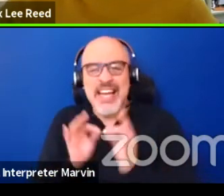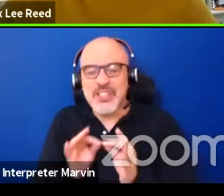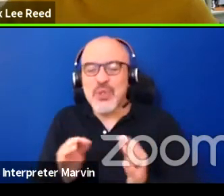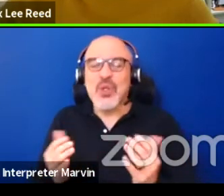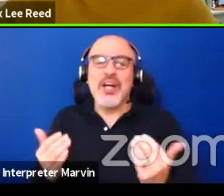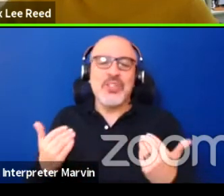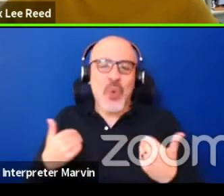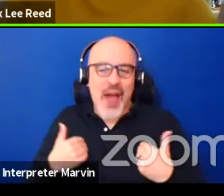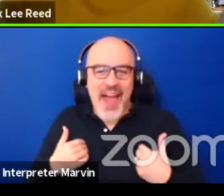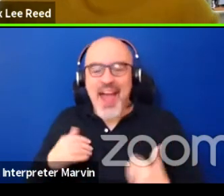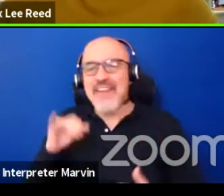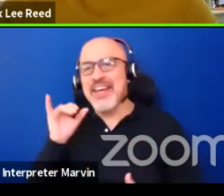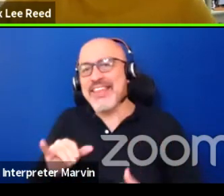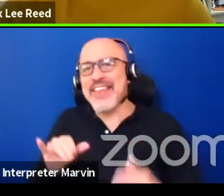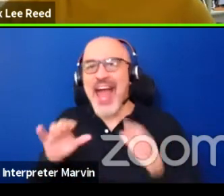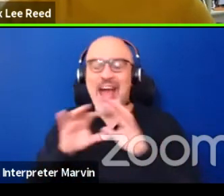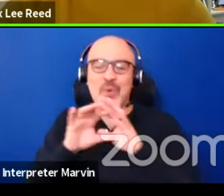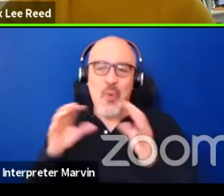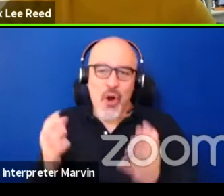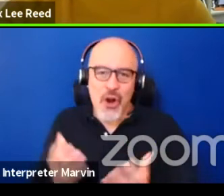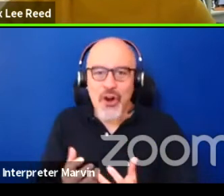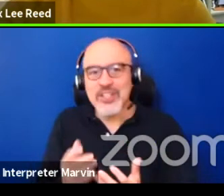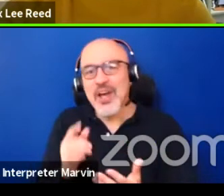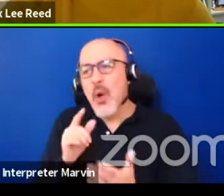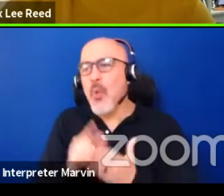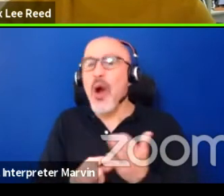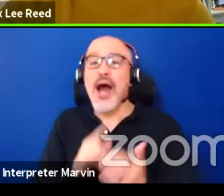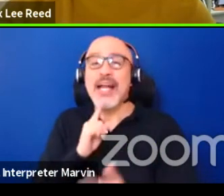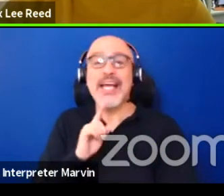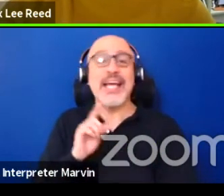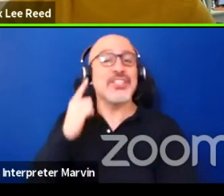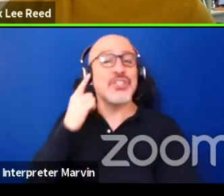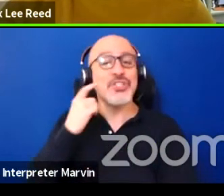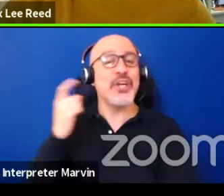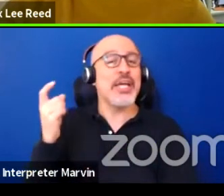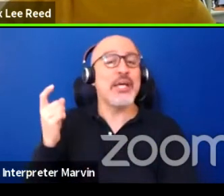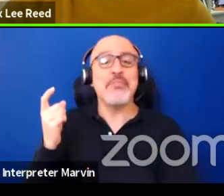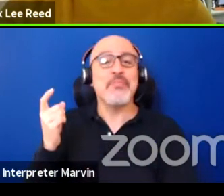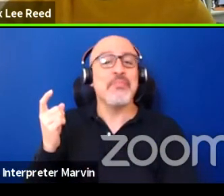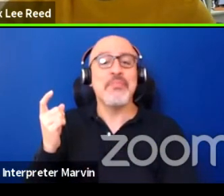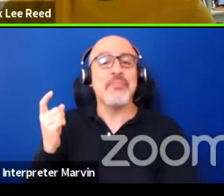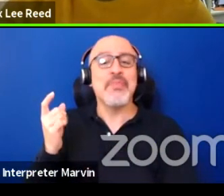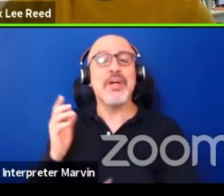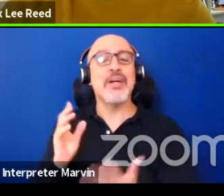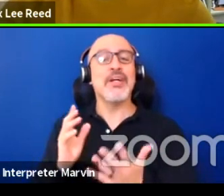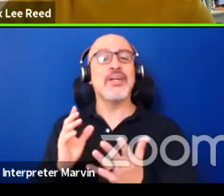in this world? What is the dream? Draw it out for us.